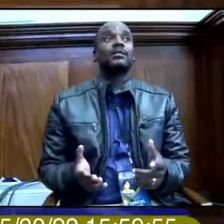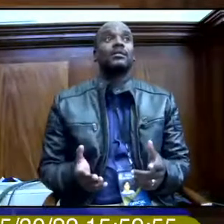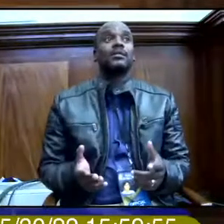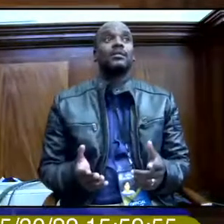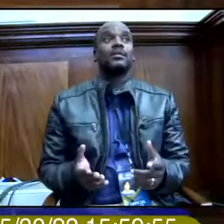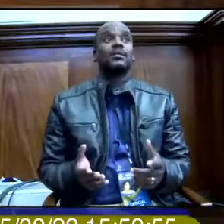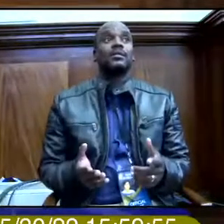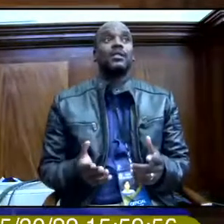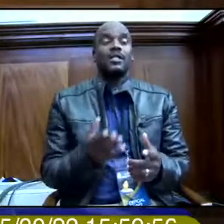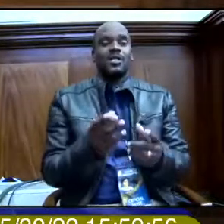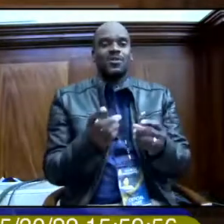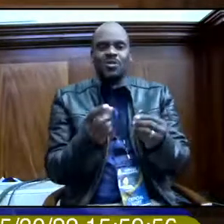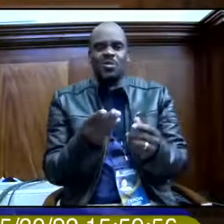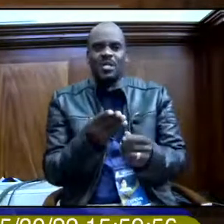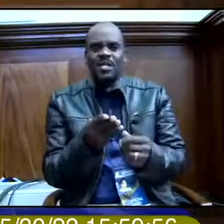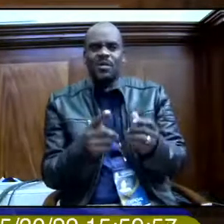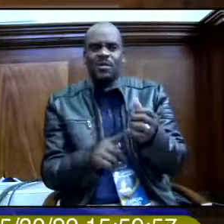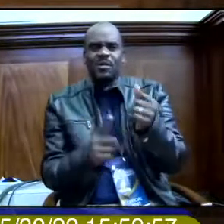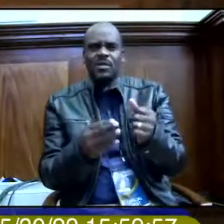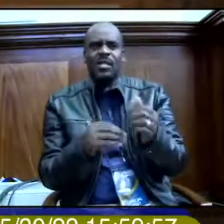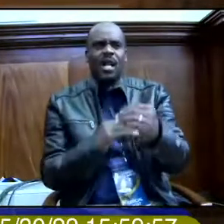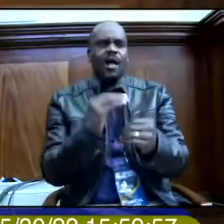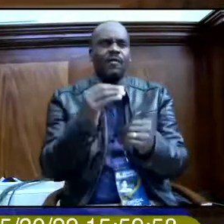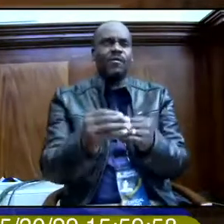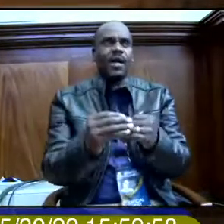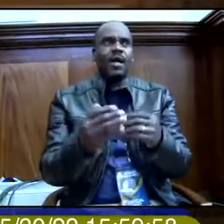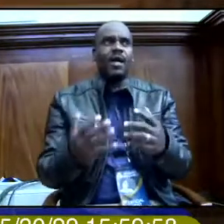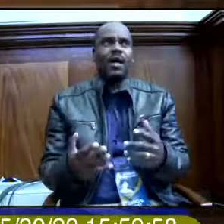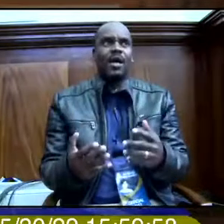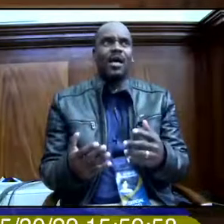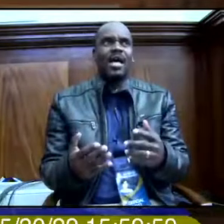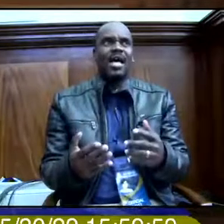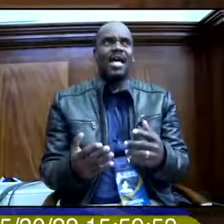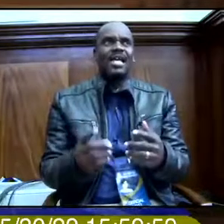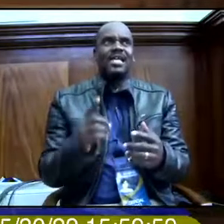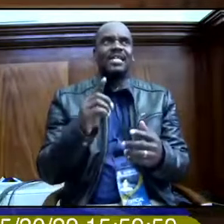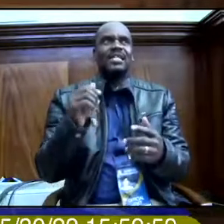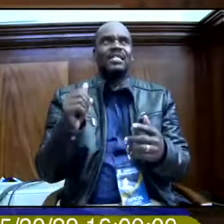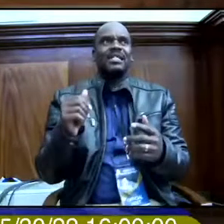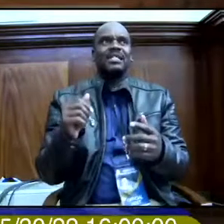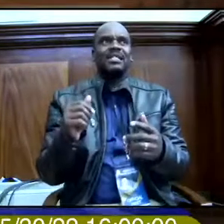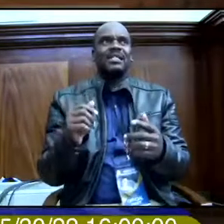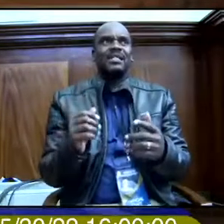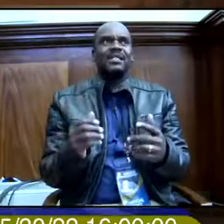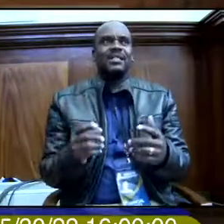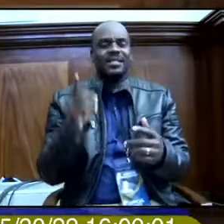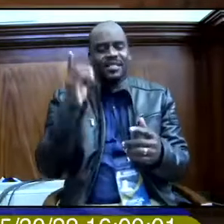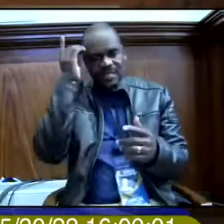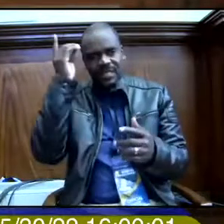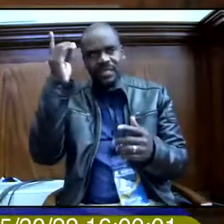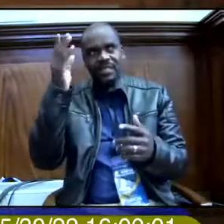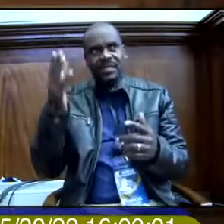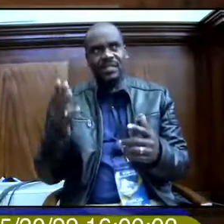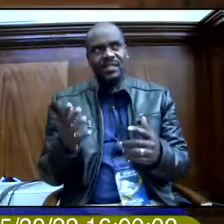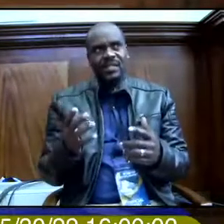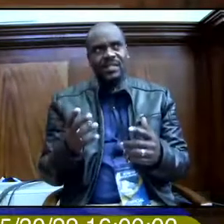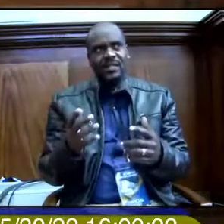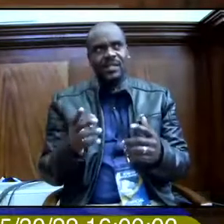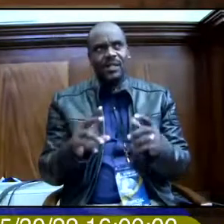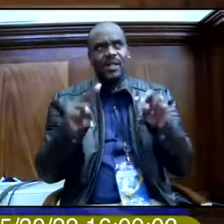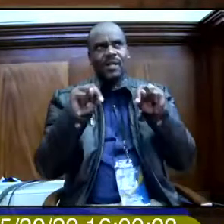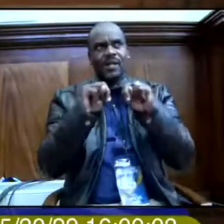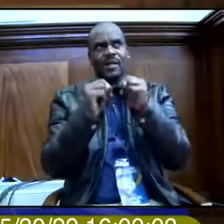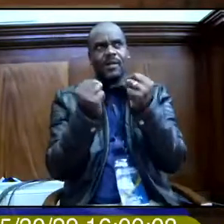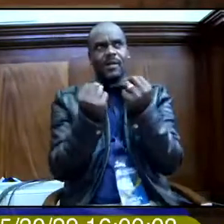i would find a situation that after a deal is signed and collective agreement is signed the nature of the